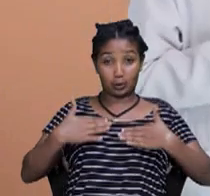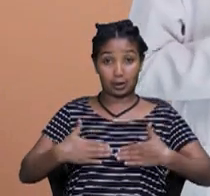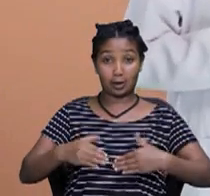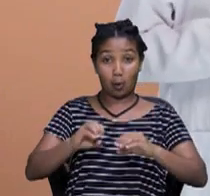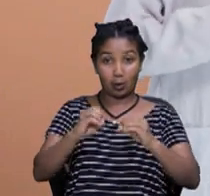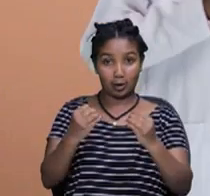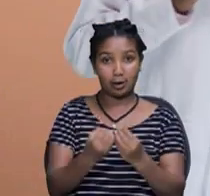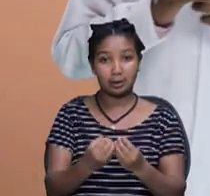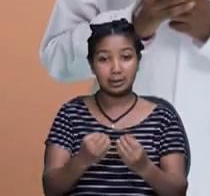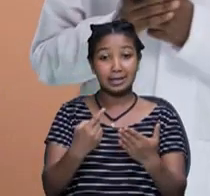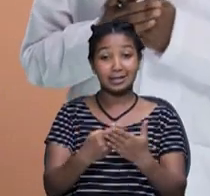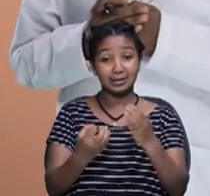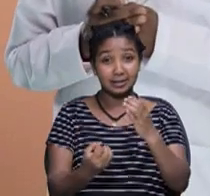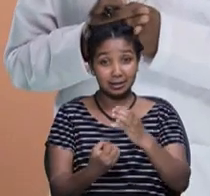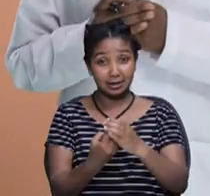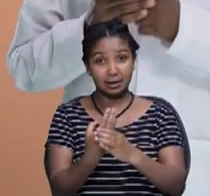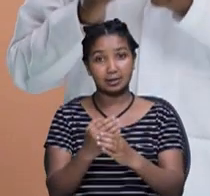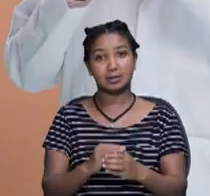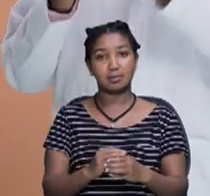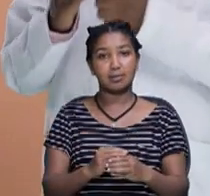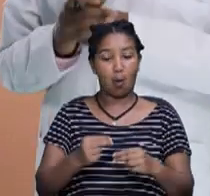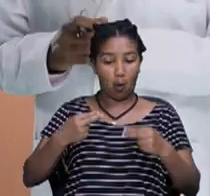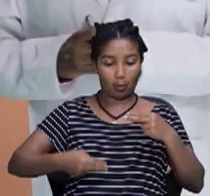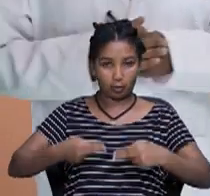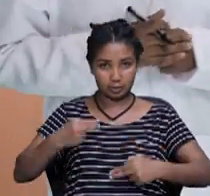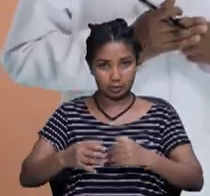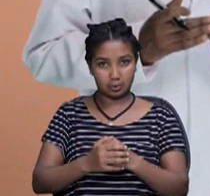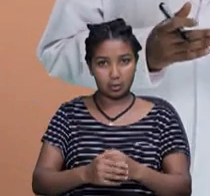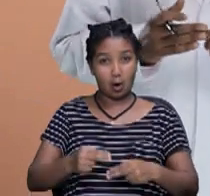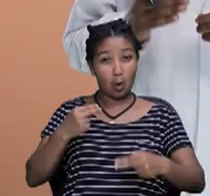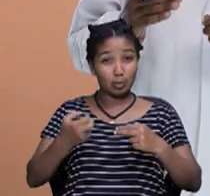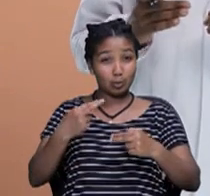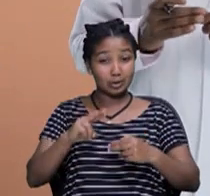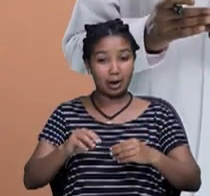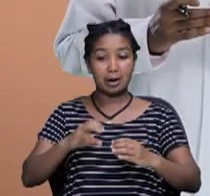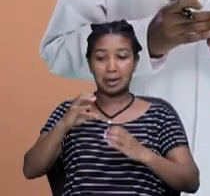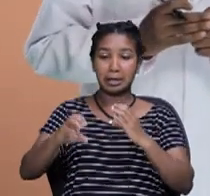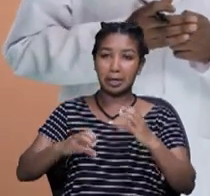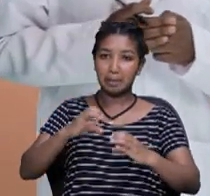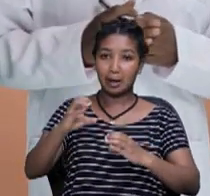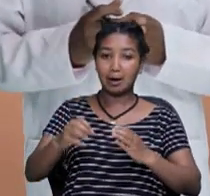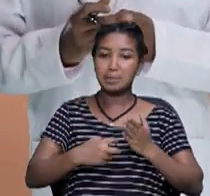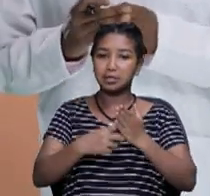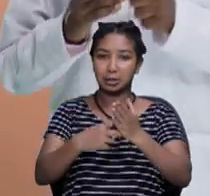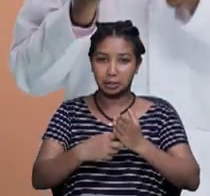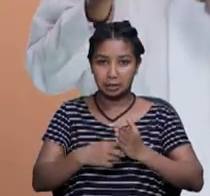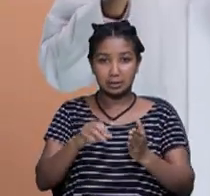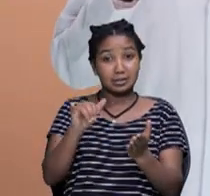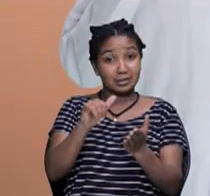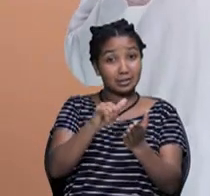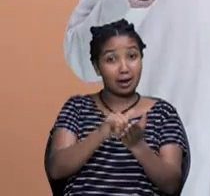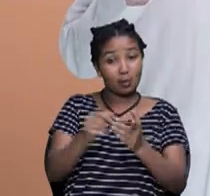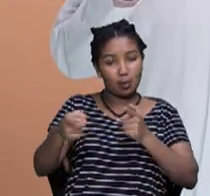organ, it secretes hormones. Hormones are a chemical messenger